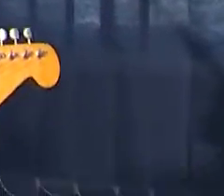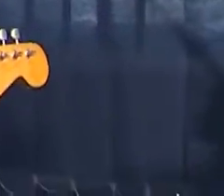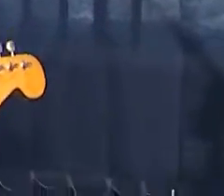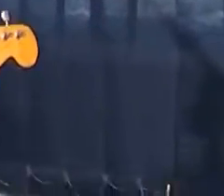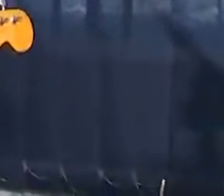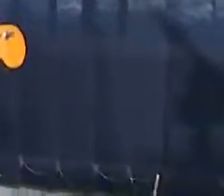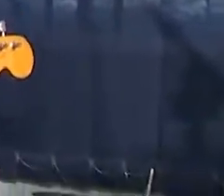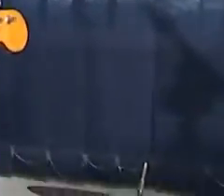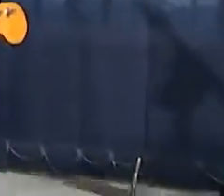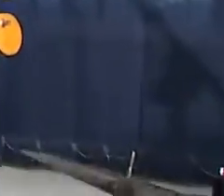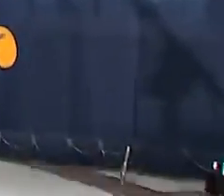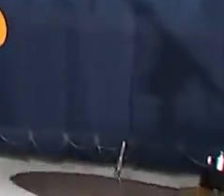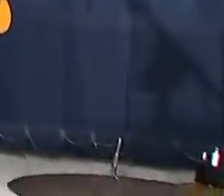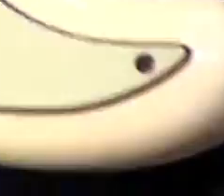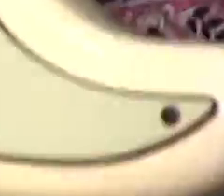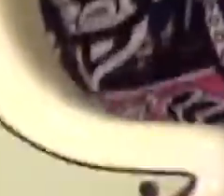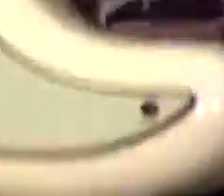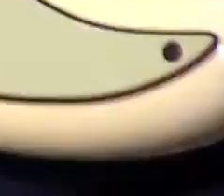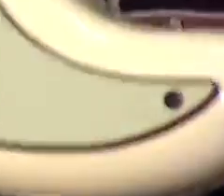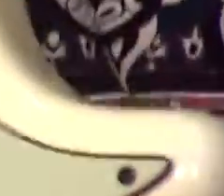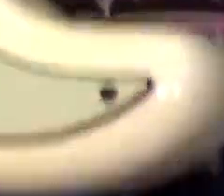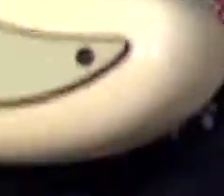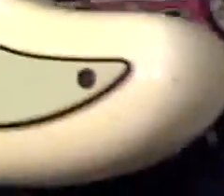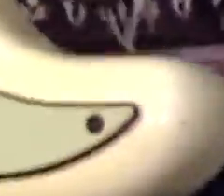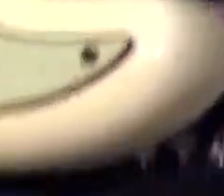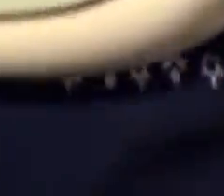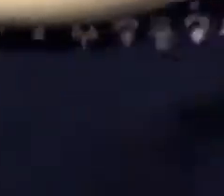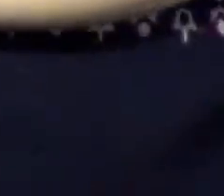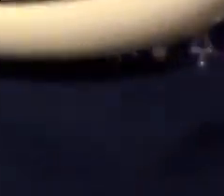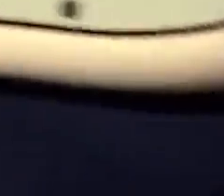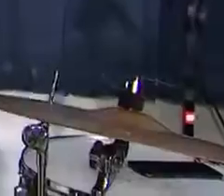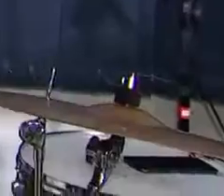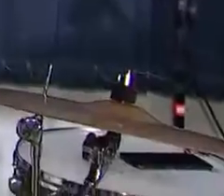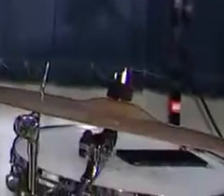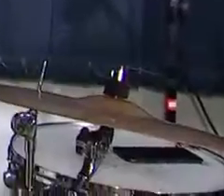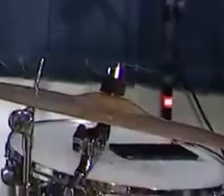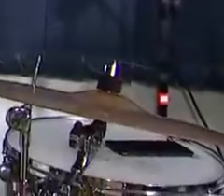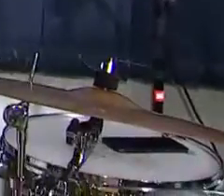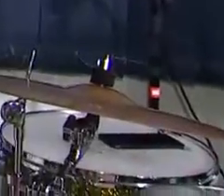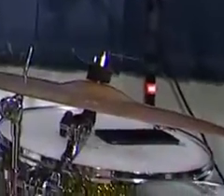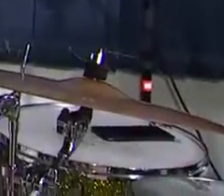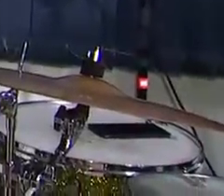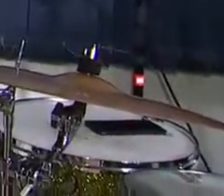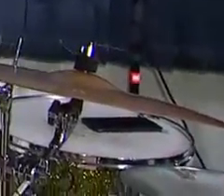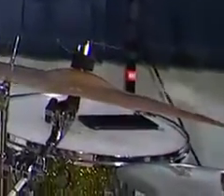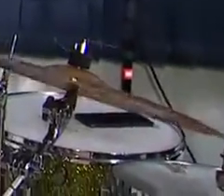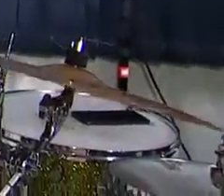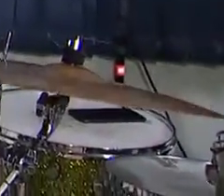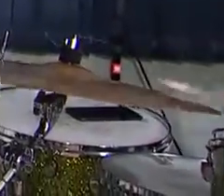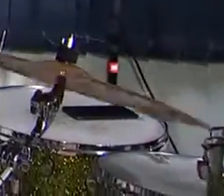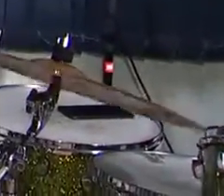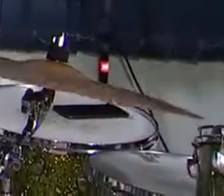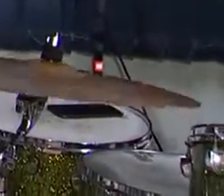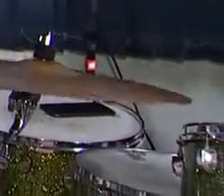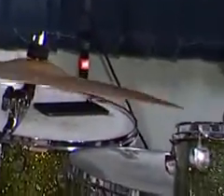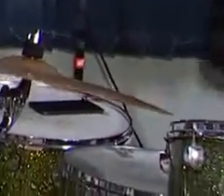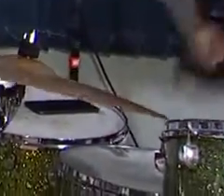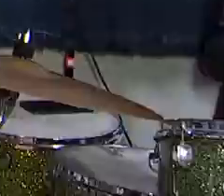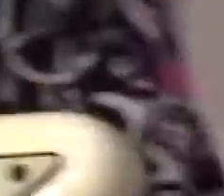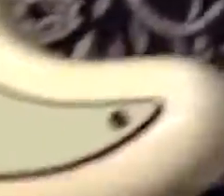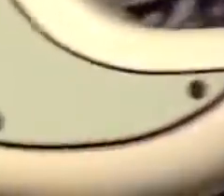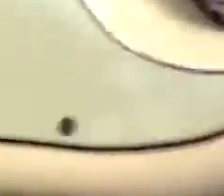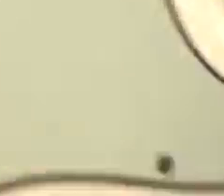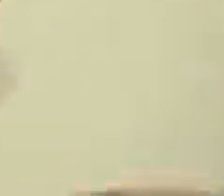that predictable? Is that why you won't talk? I know there's someone else beside me.